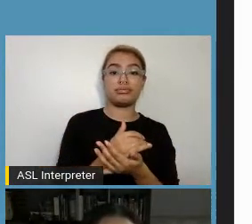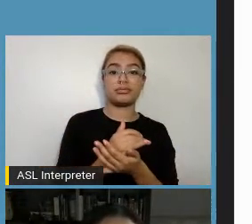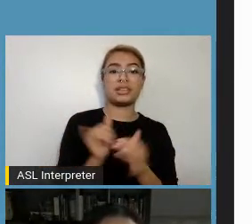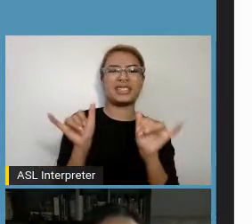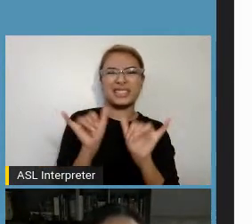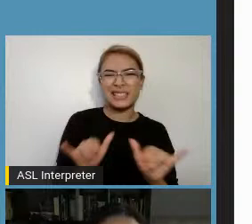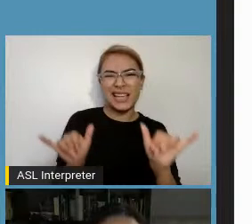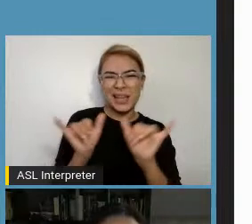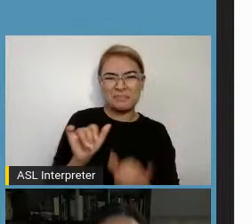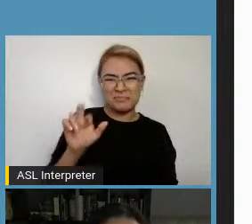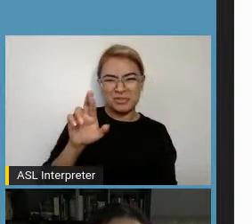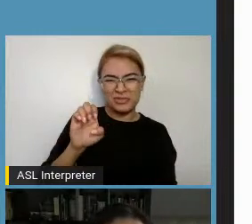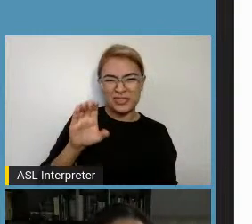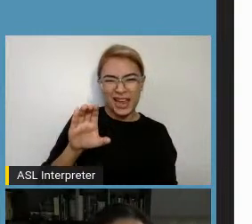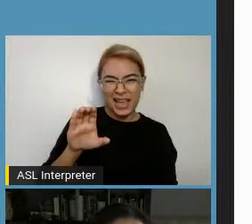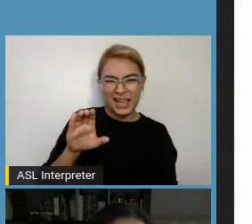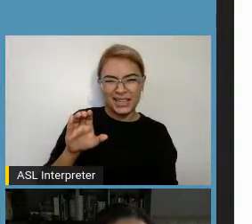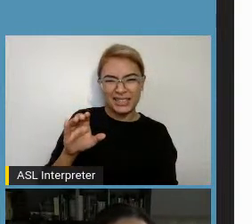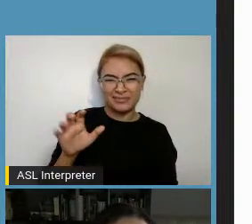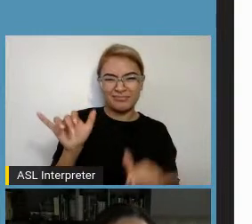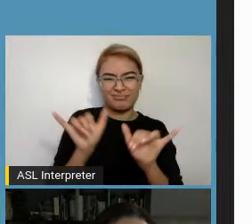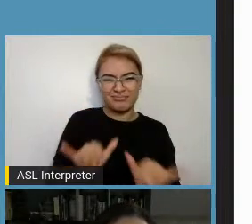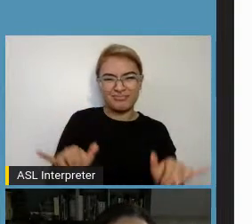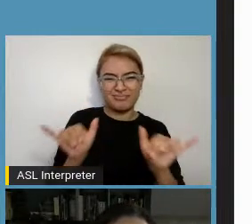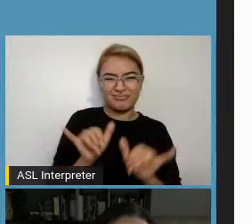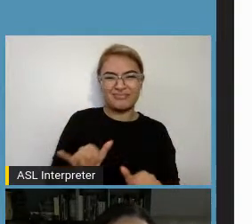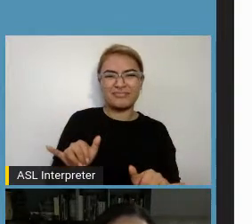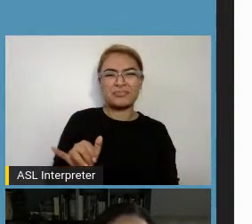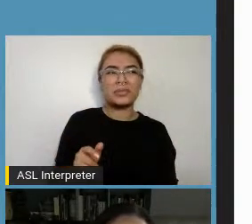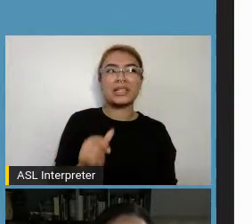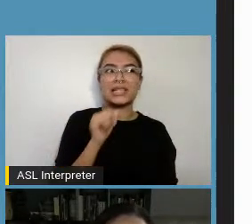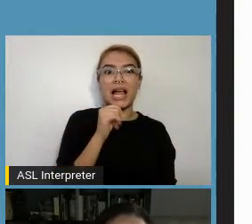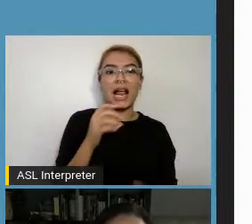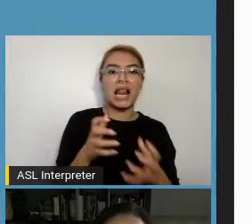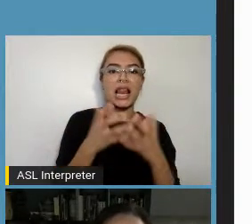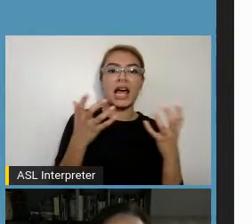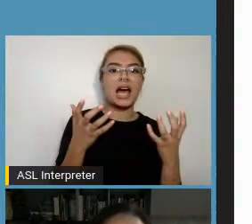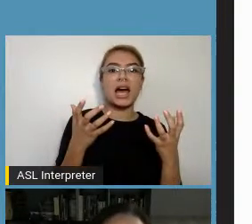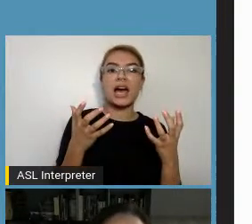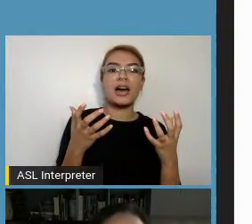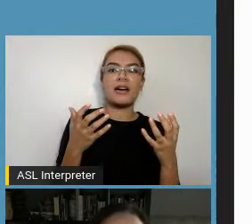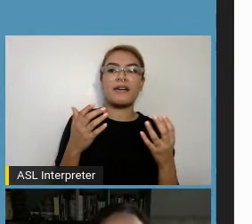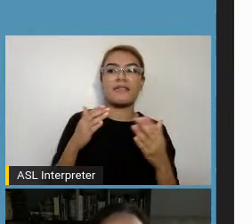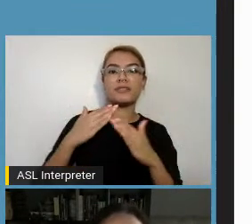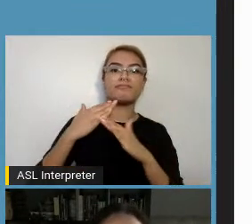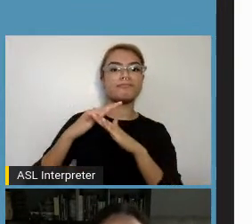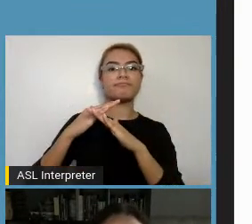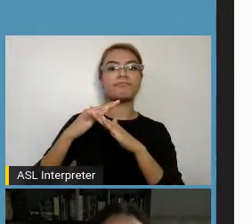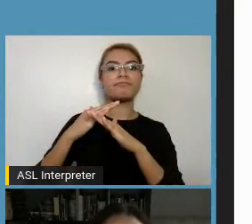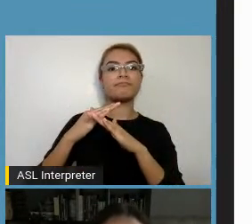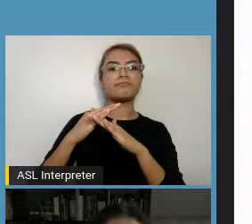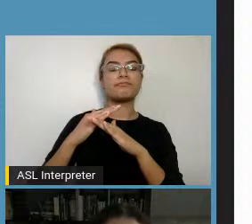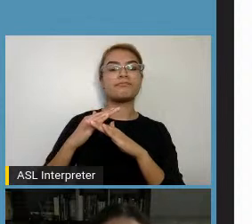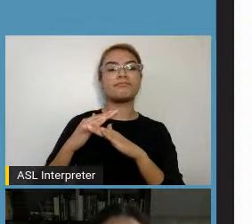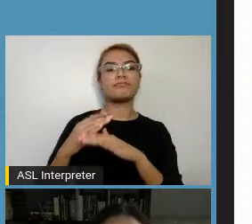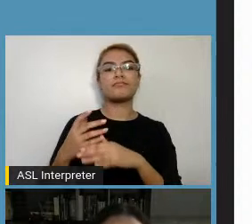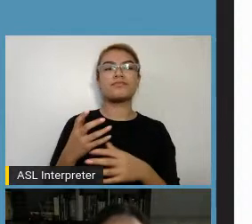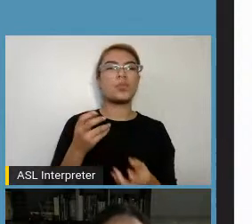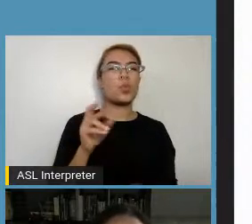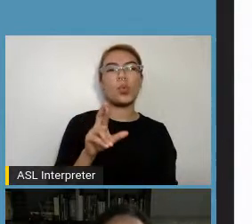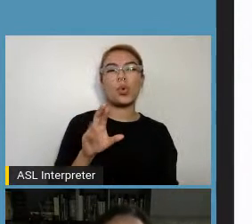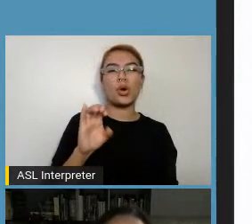some 16-year-olds to check people in at the front door. There really wasn't a lot of bandwidth to do a lot of real